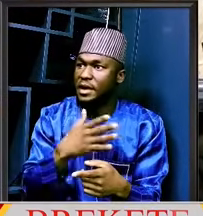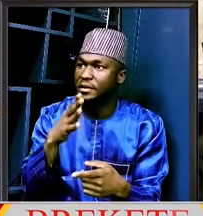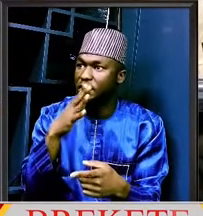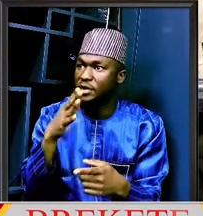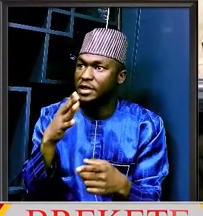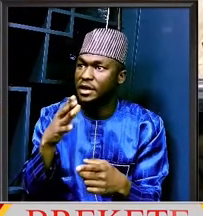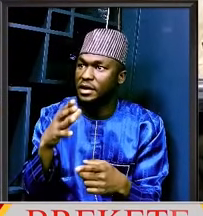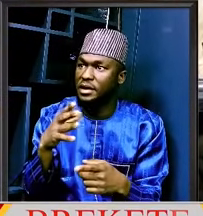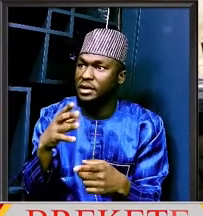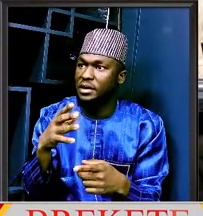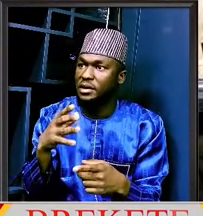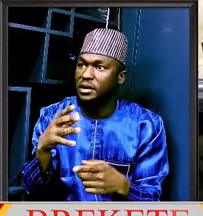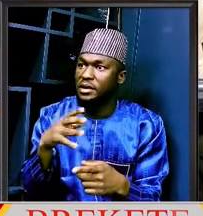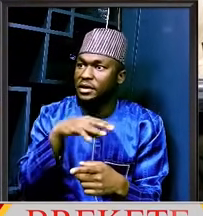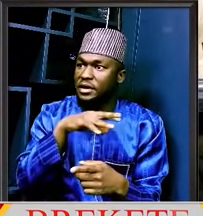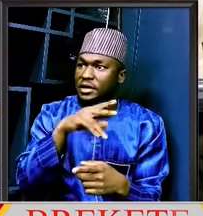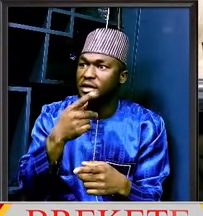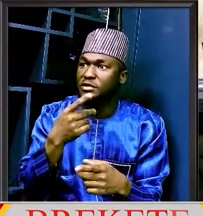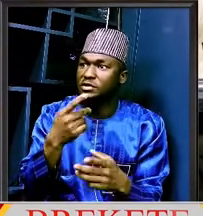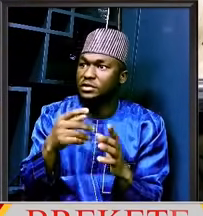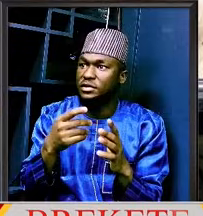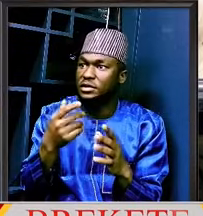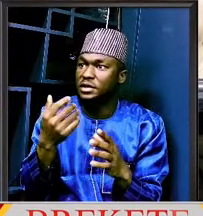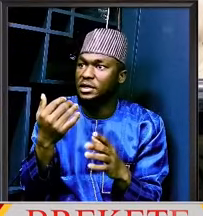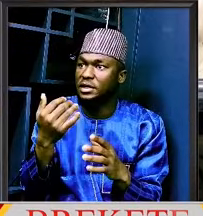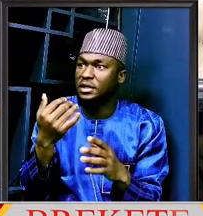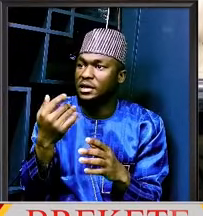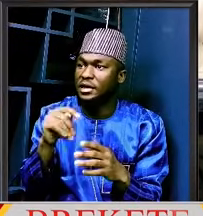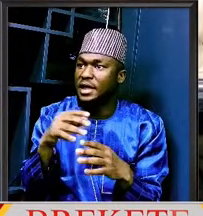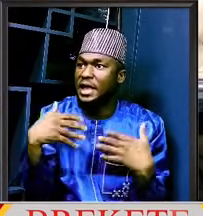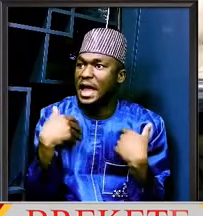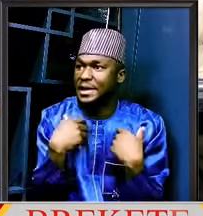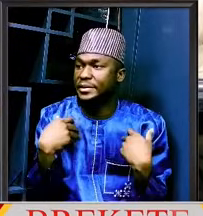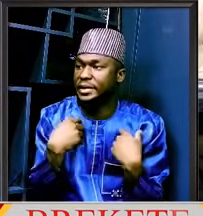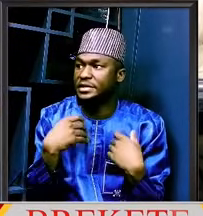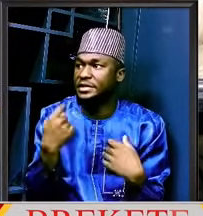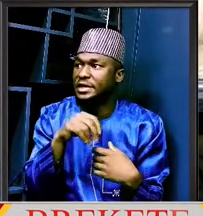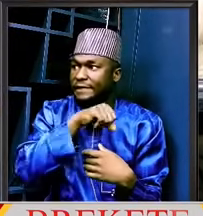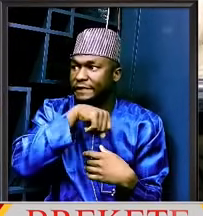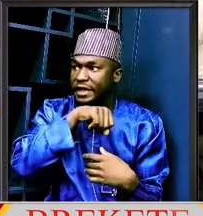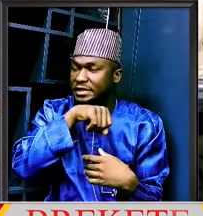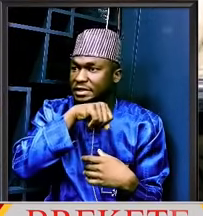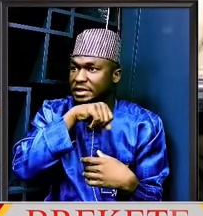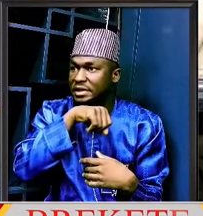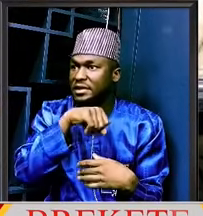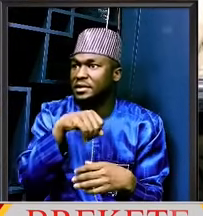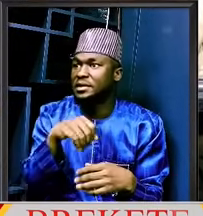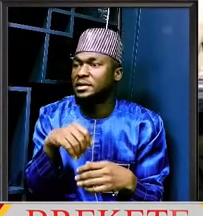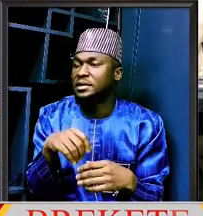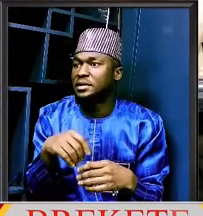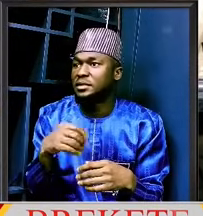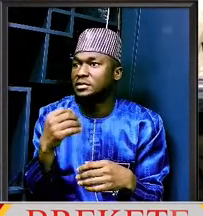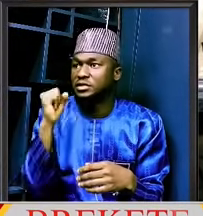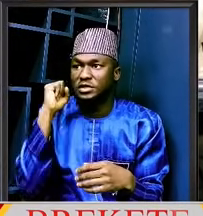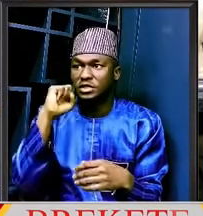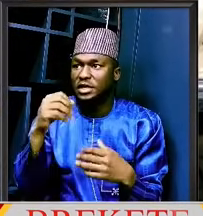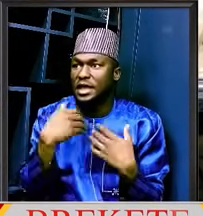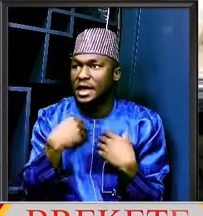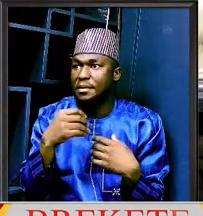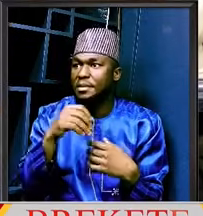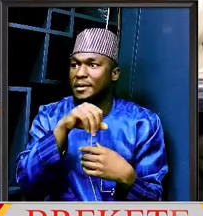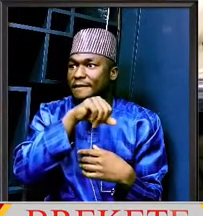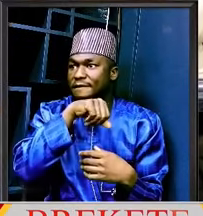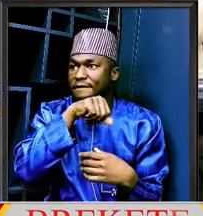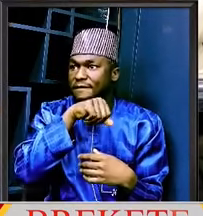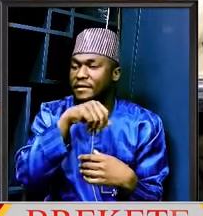already started her animal farm, that this is what she'll be using to sustain herself when she retires. So she has a pig farm. These